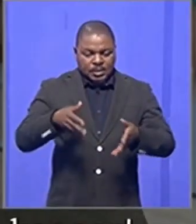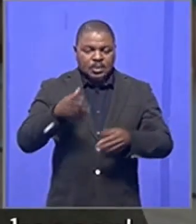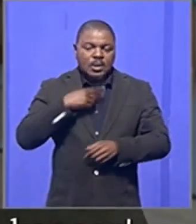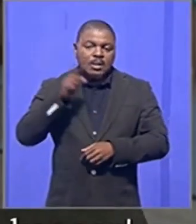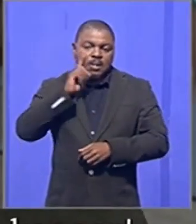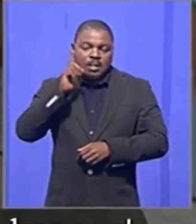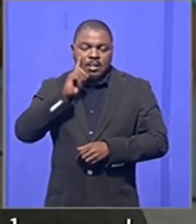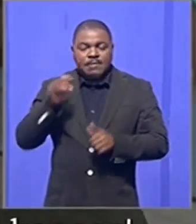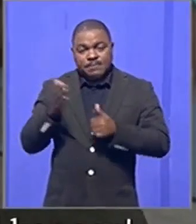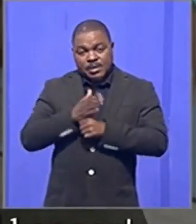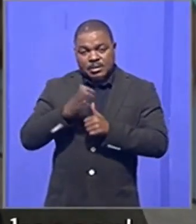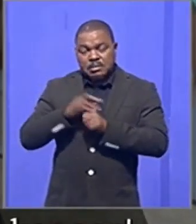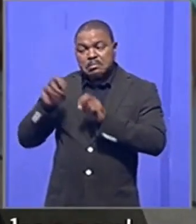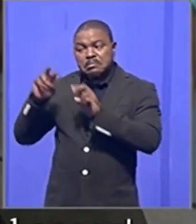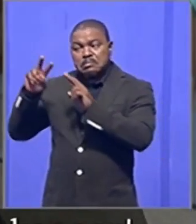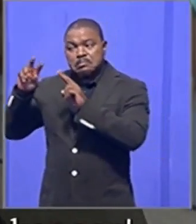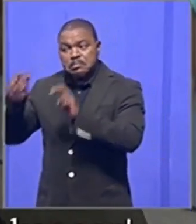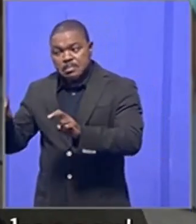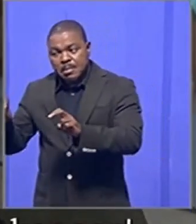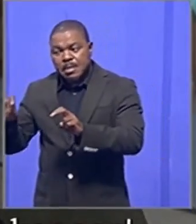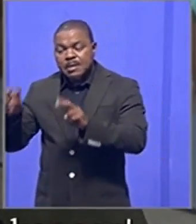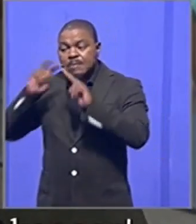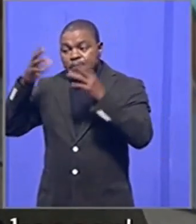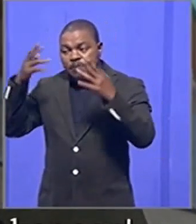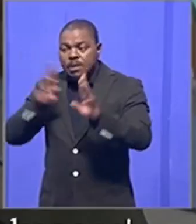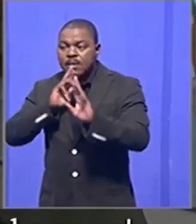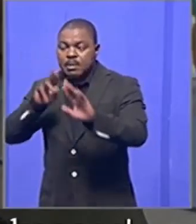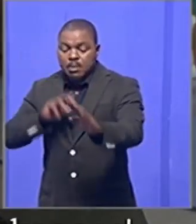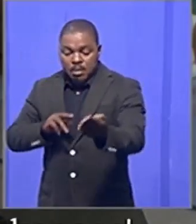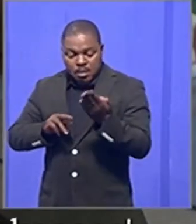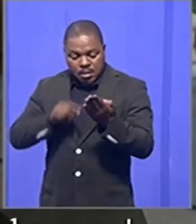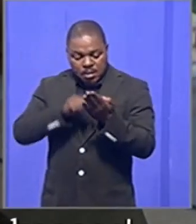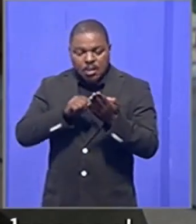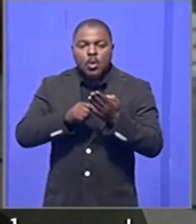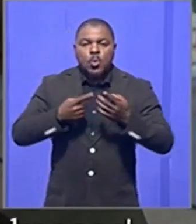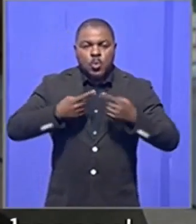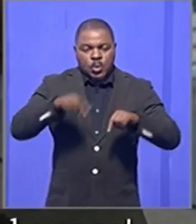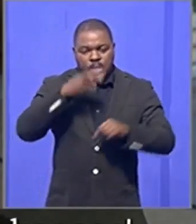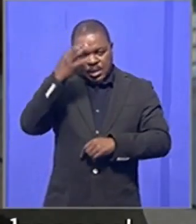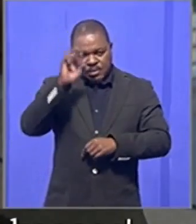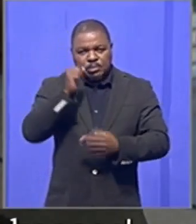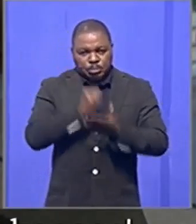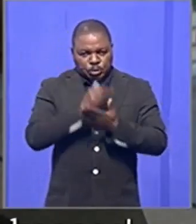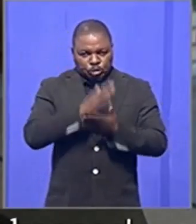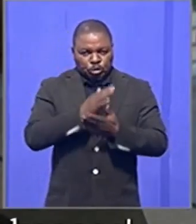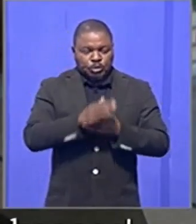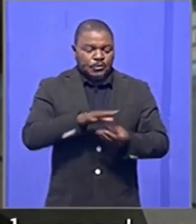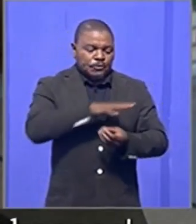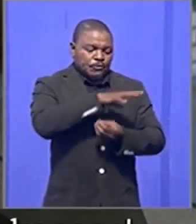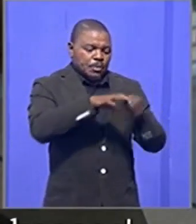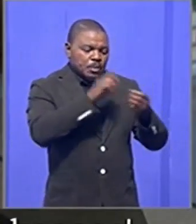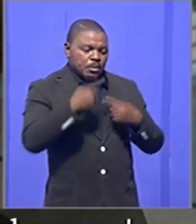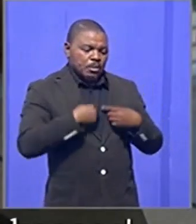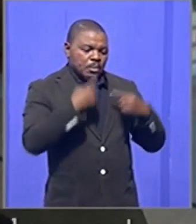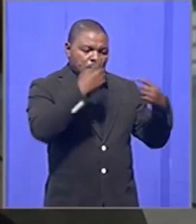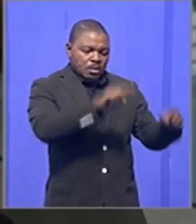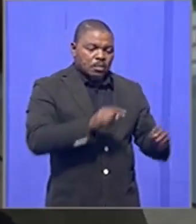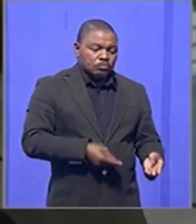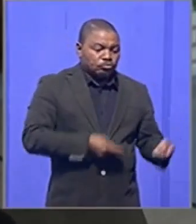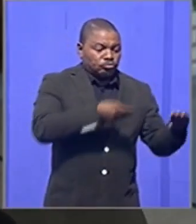ha di etswe mme hang a diphuputso tse di tswile re tloetsa bonnete ba hore jwalo ka government re a ya go lo fa family eno e seng ka lengolo